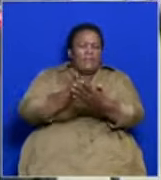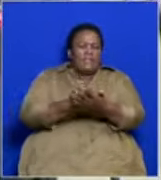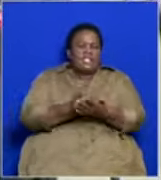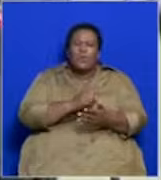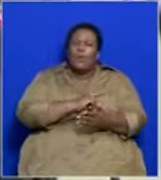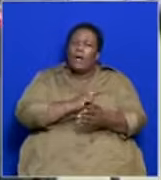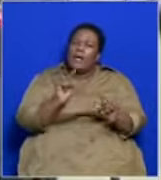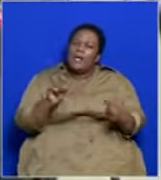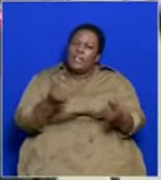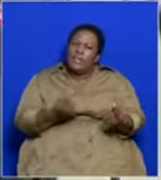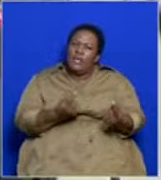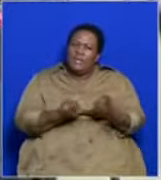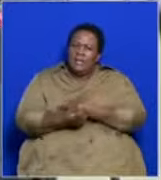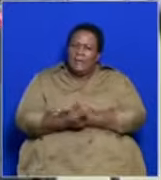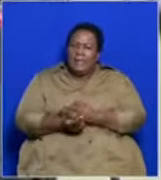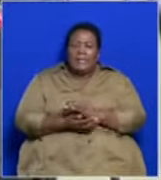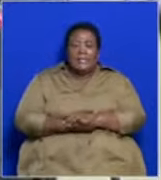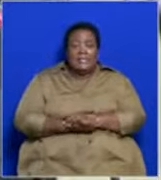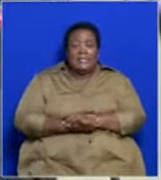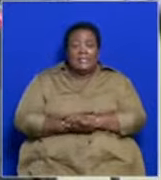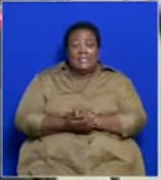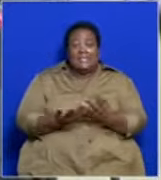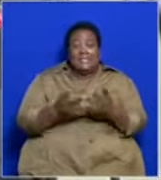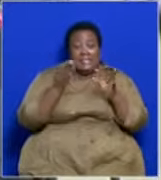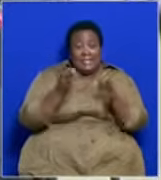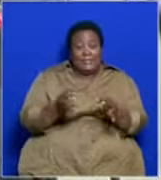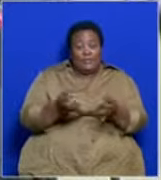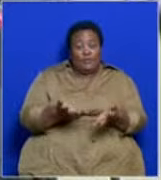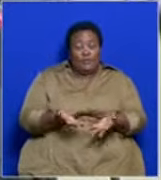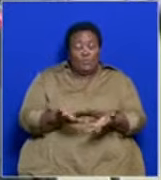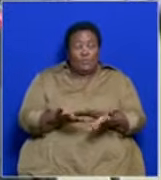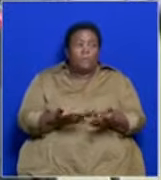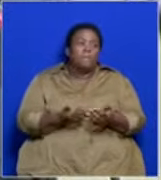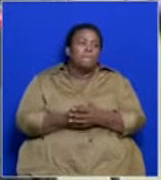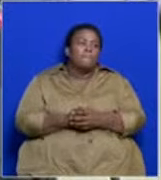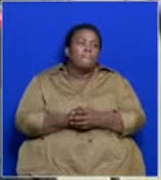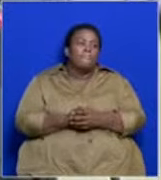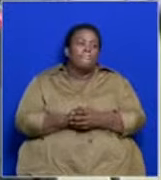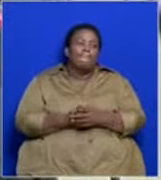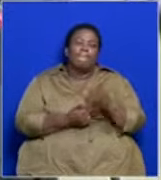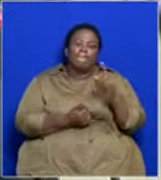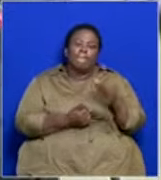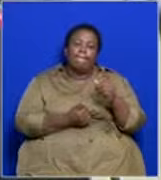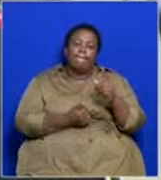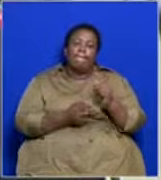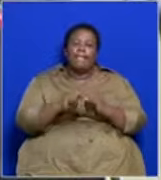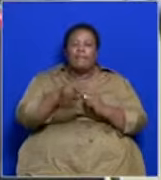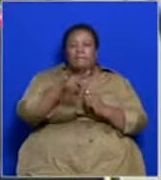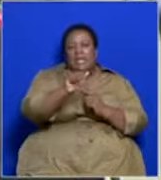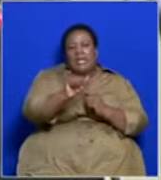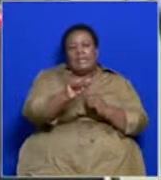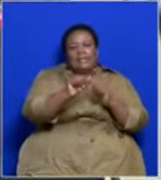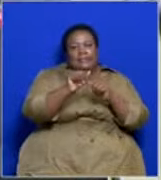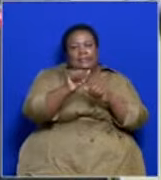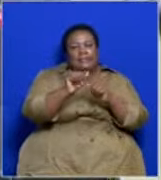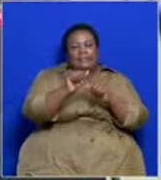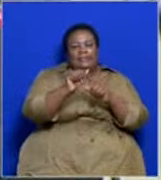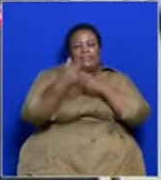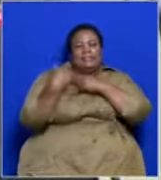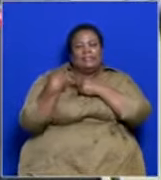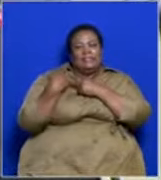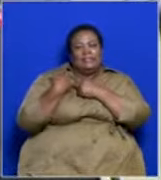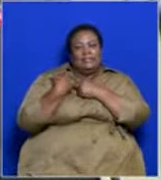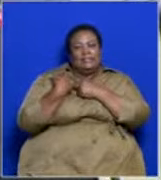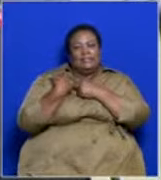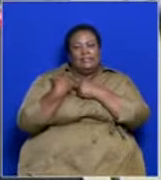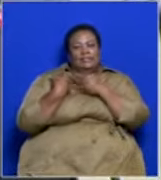Such decision lies with the prosecuting authority because they have all these facts.